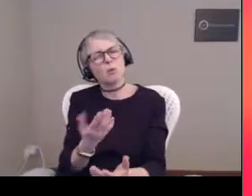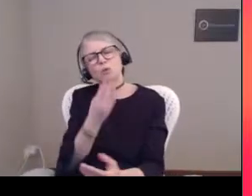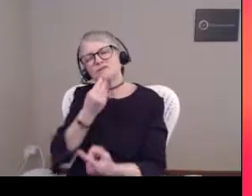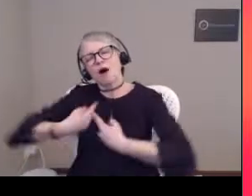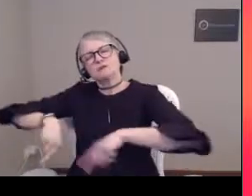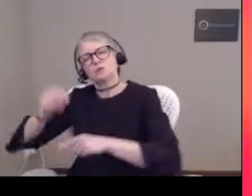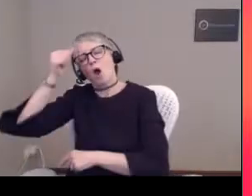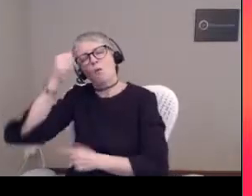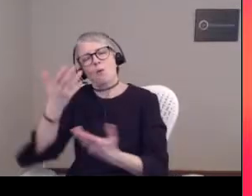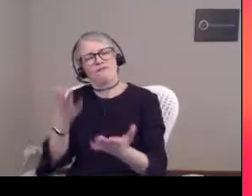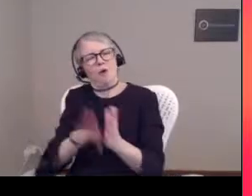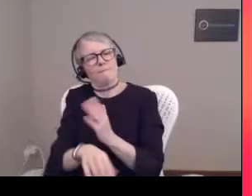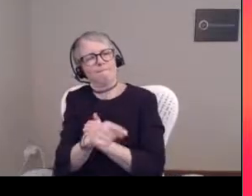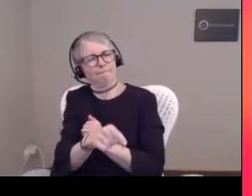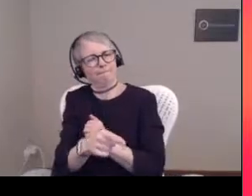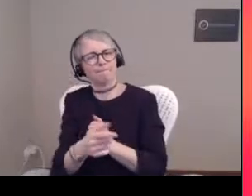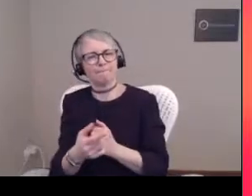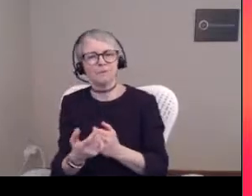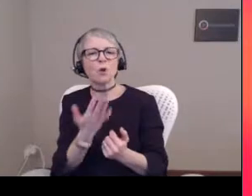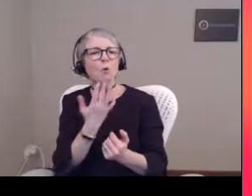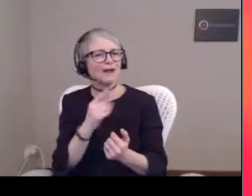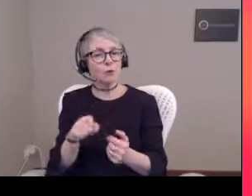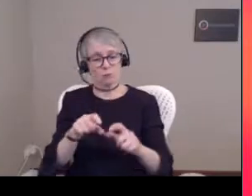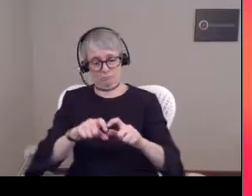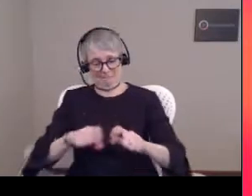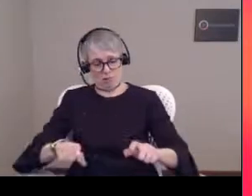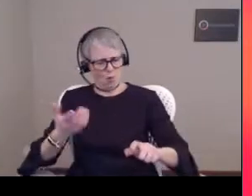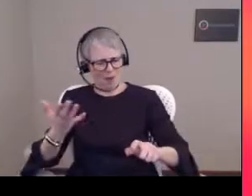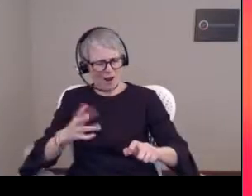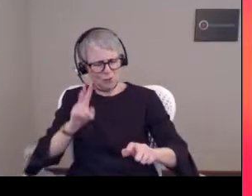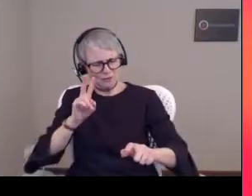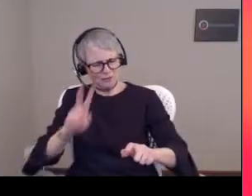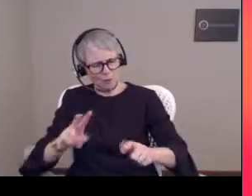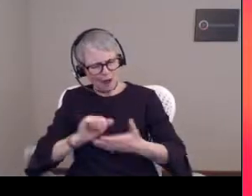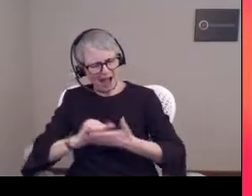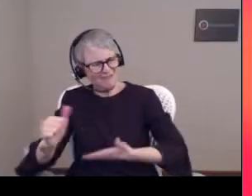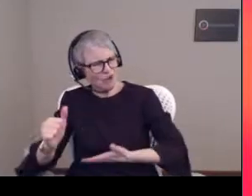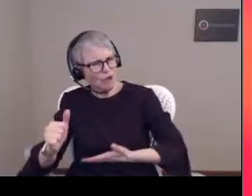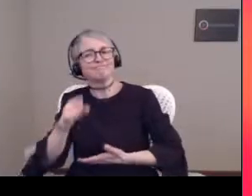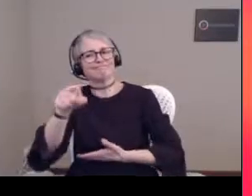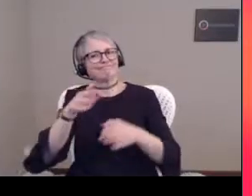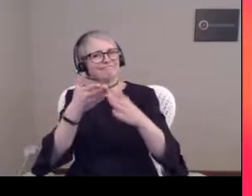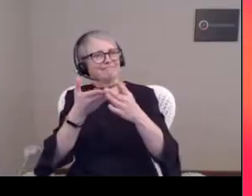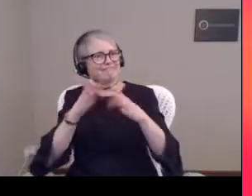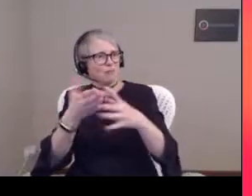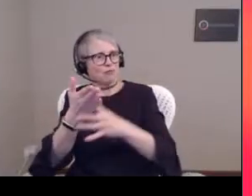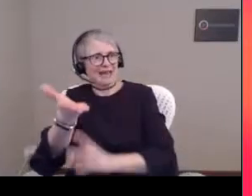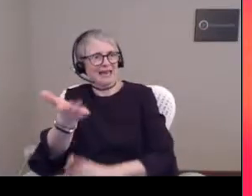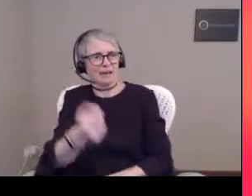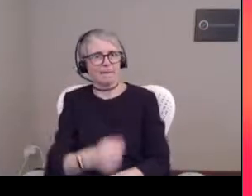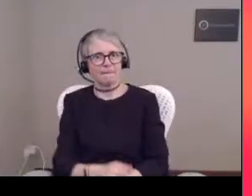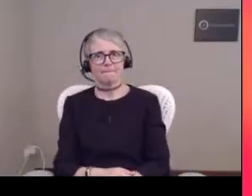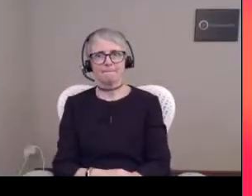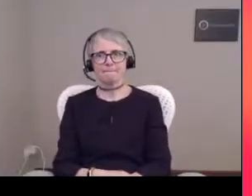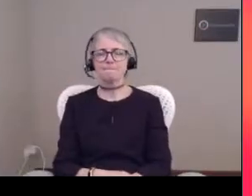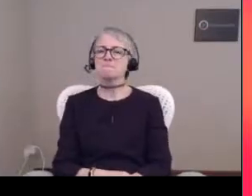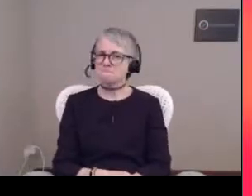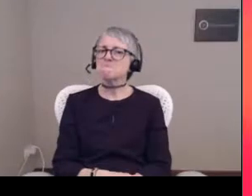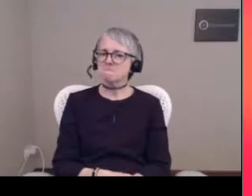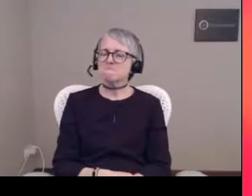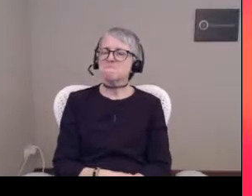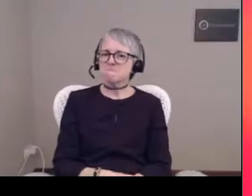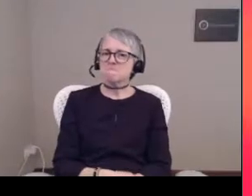source field, if it says where did you see the job, do say from Even Break if that's where you saw it first. So quick question as well,